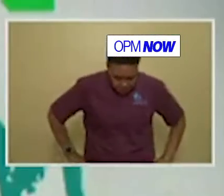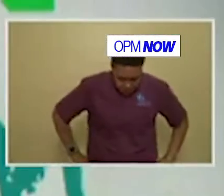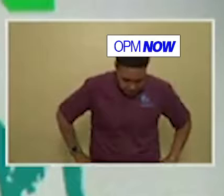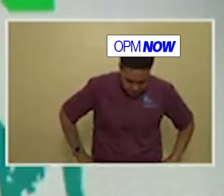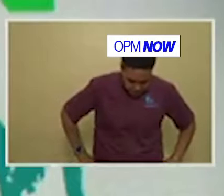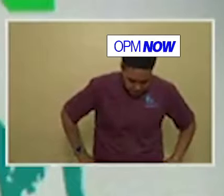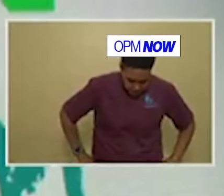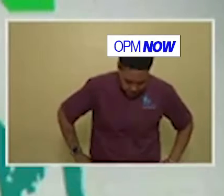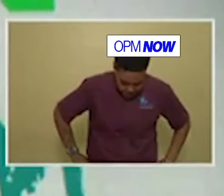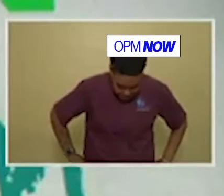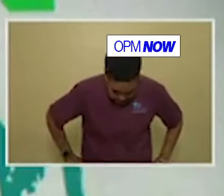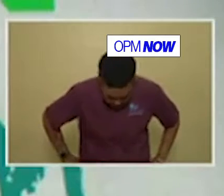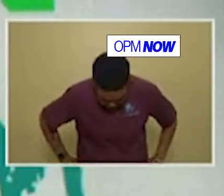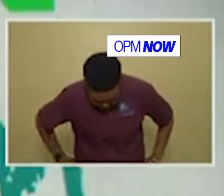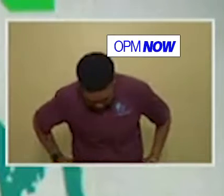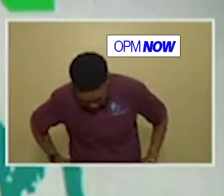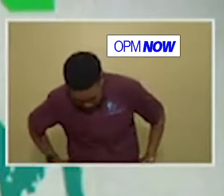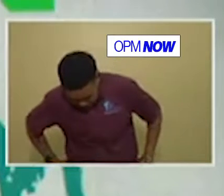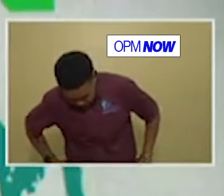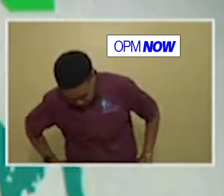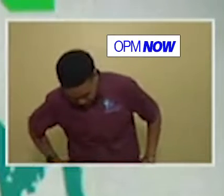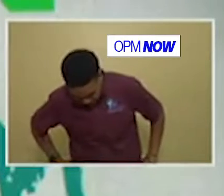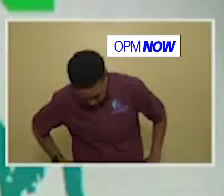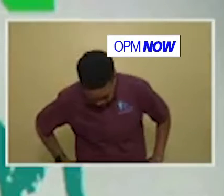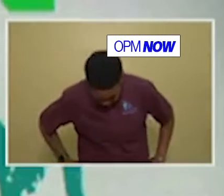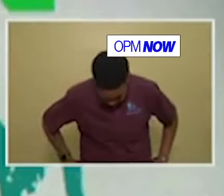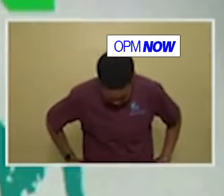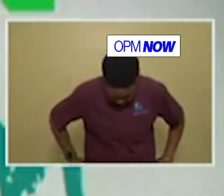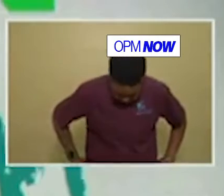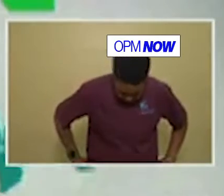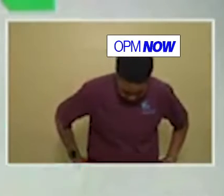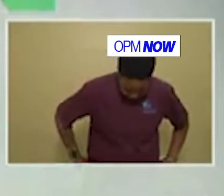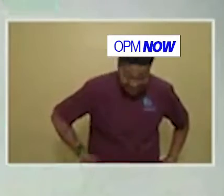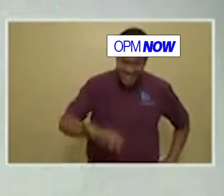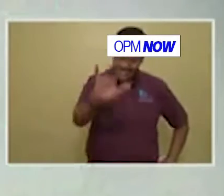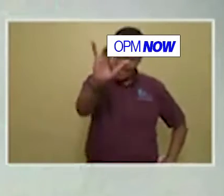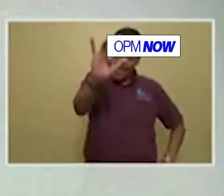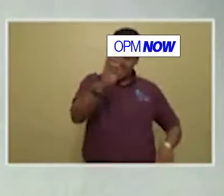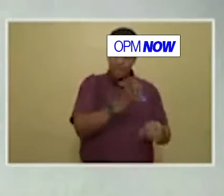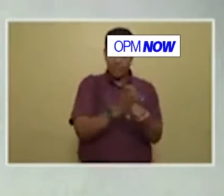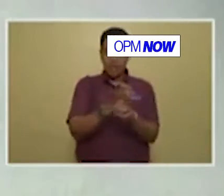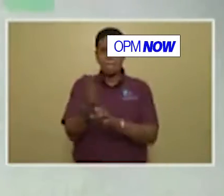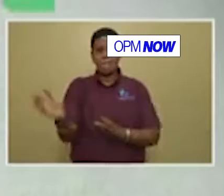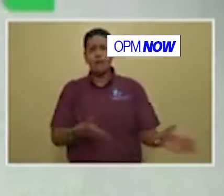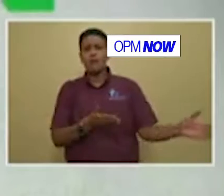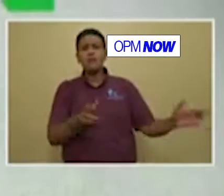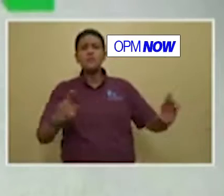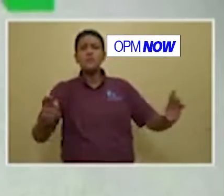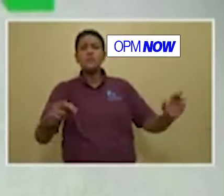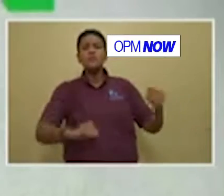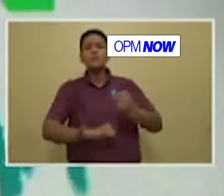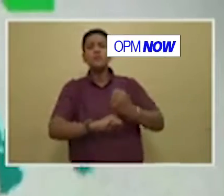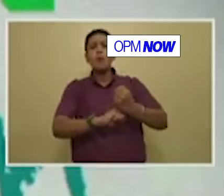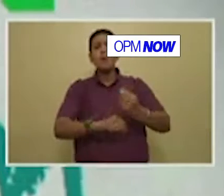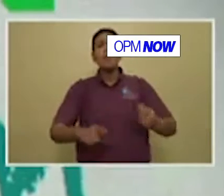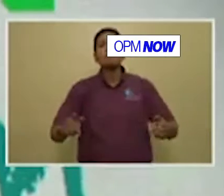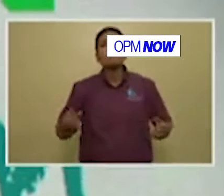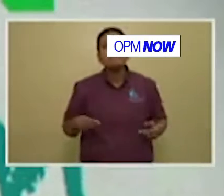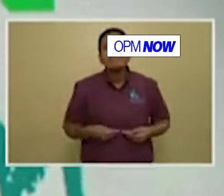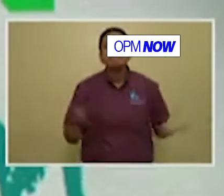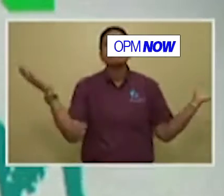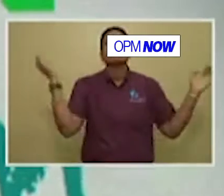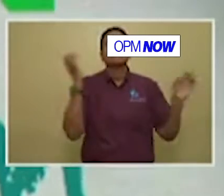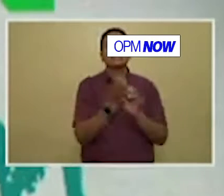our CXC exams, plans are in place to support the administration of the exams, which